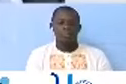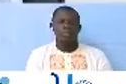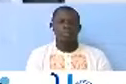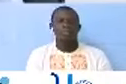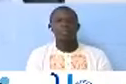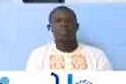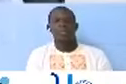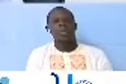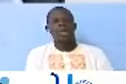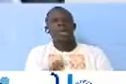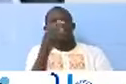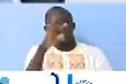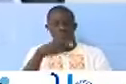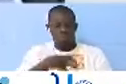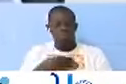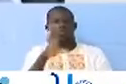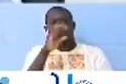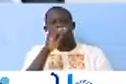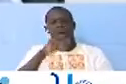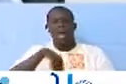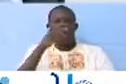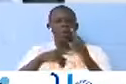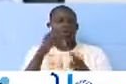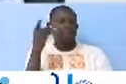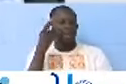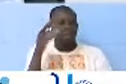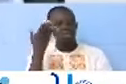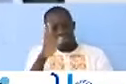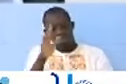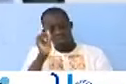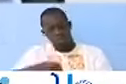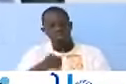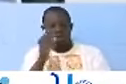I want to mention a date, I might tell a